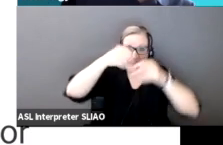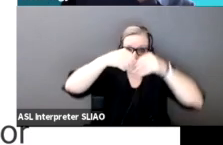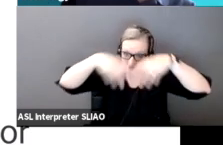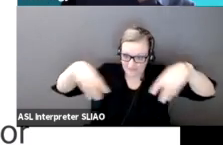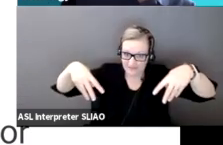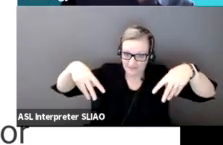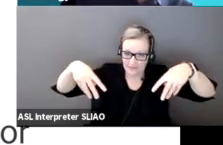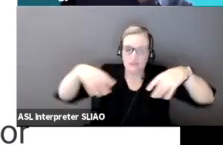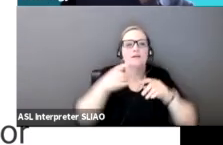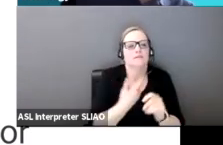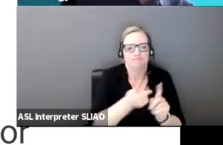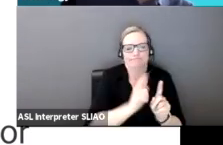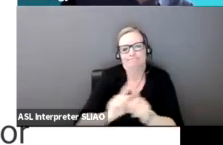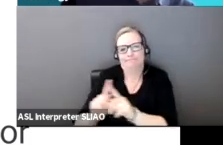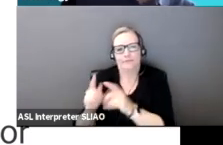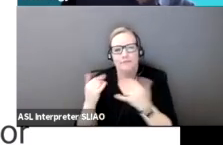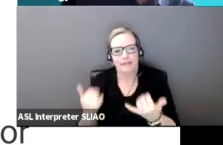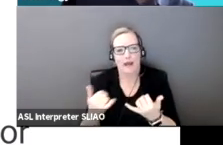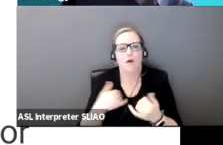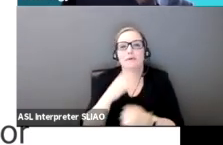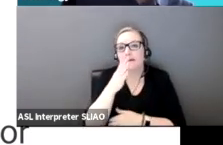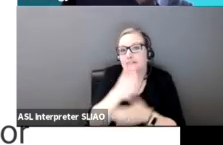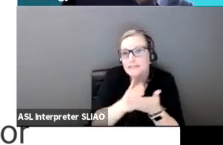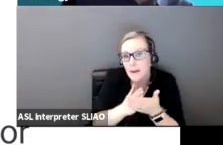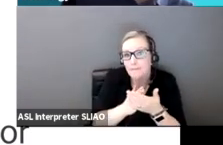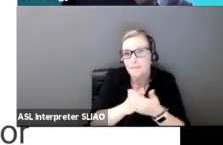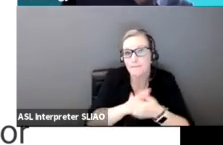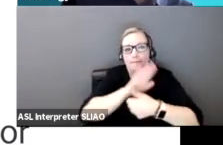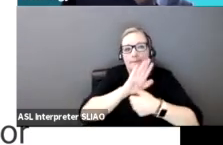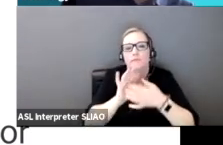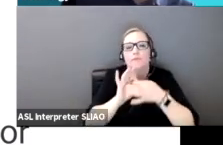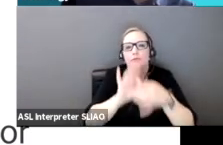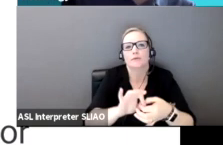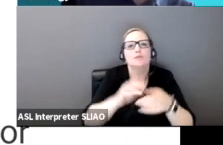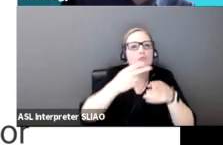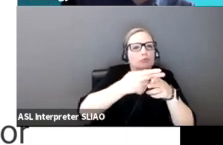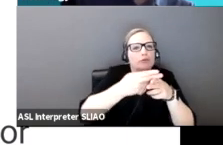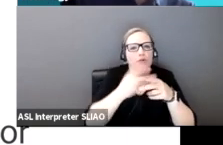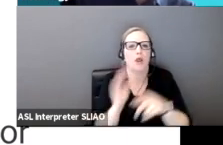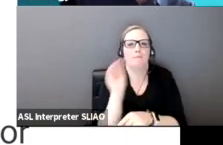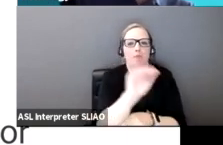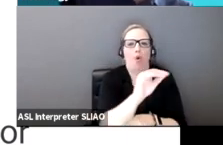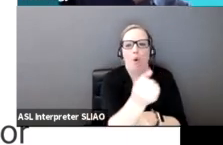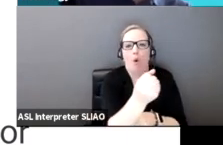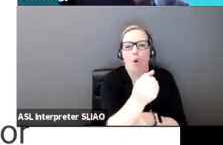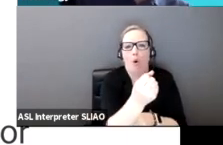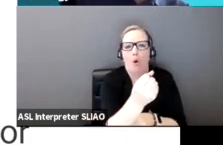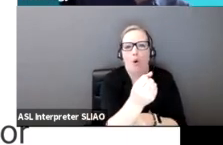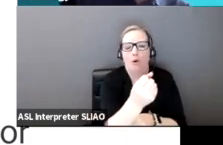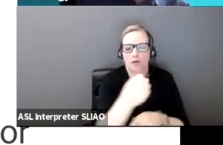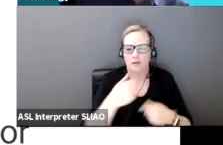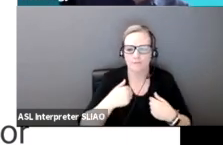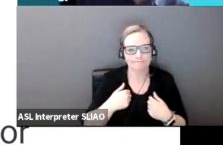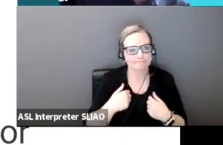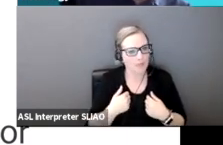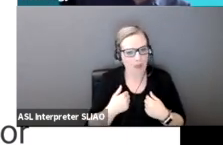and these are inexpensive placeholders that give you a priority date. It gives you a stake in the ground that you invented this